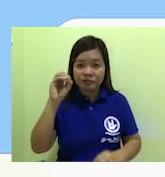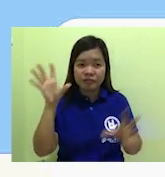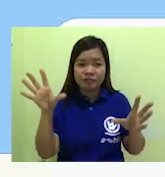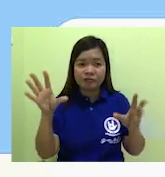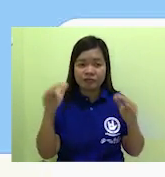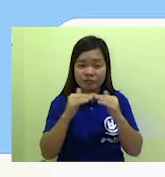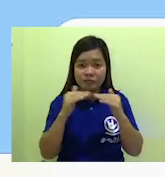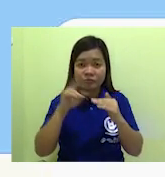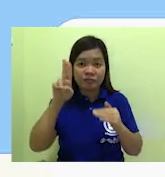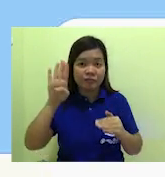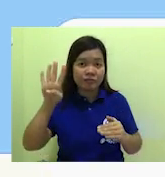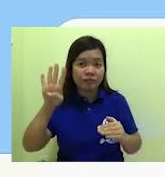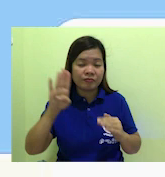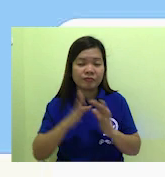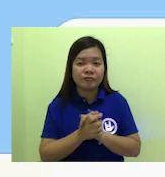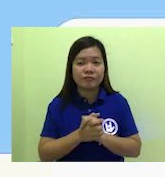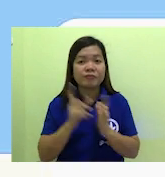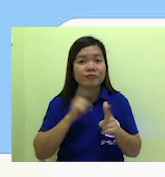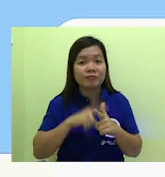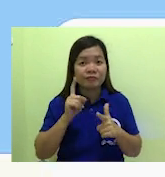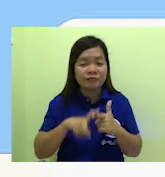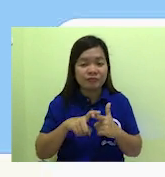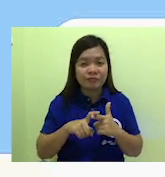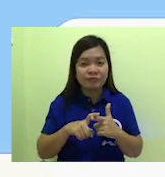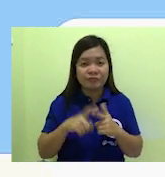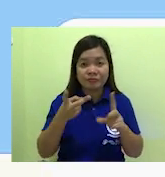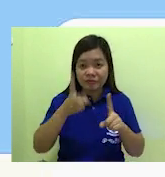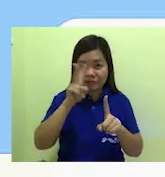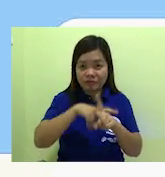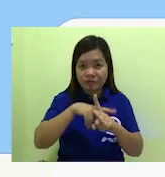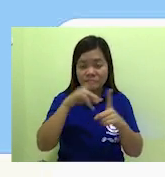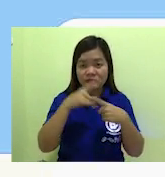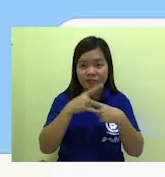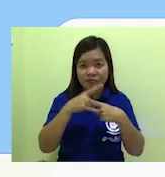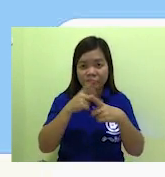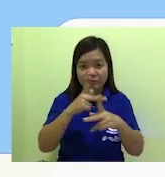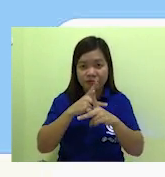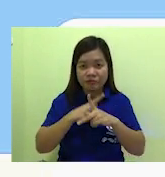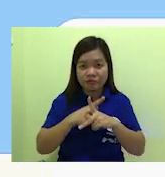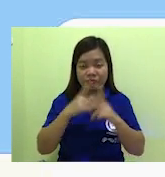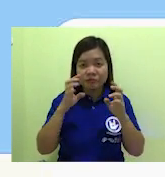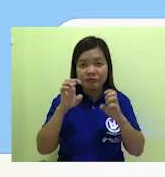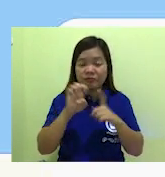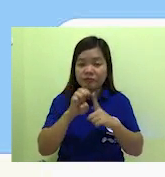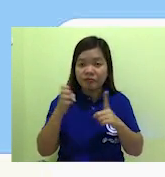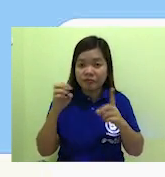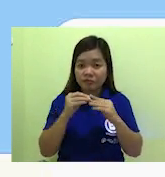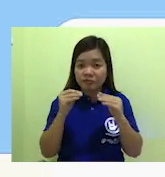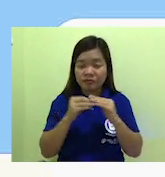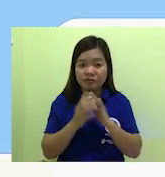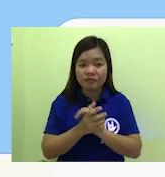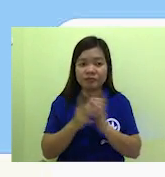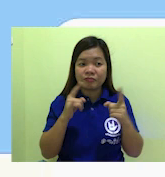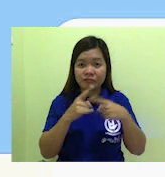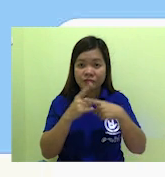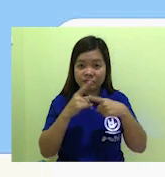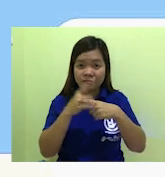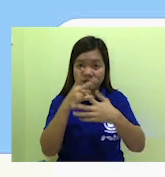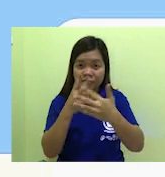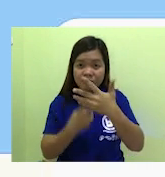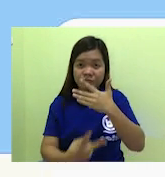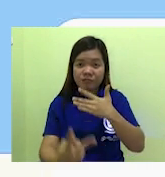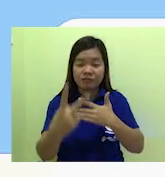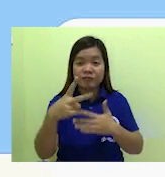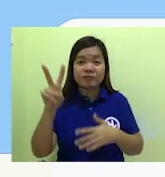equals 2B. Then, applying the division property of equality, divide